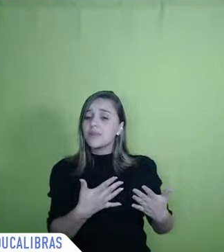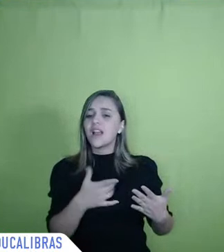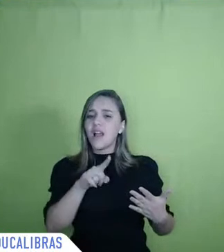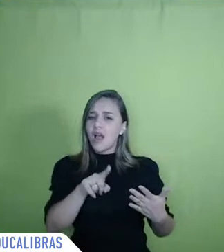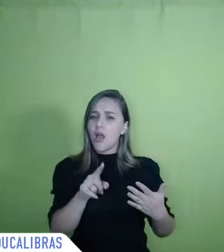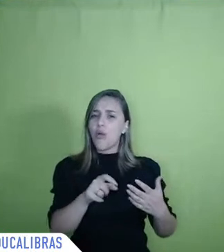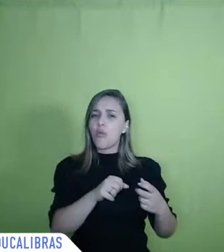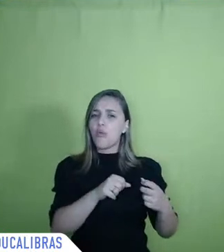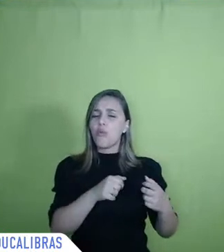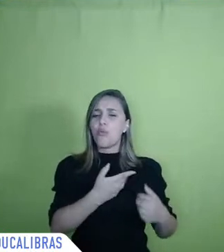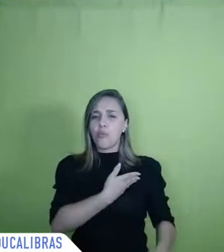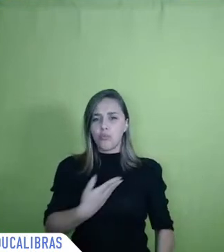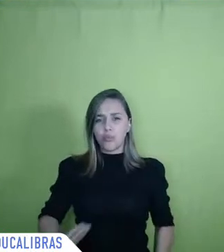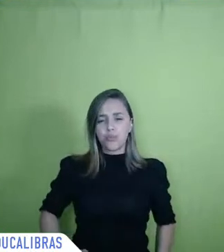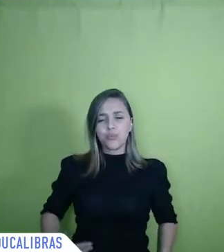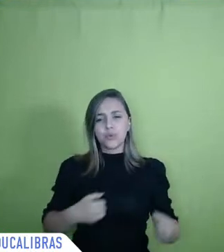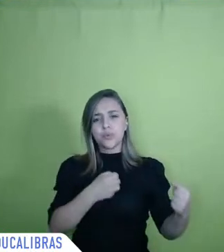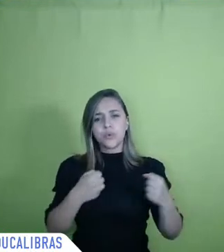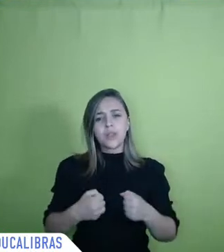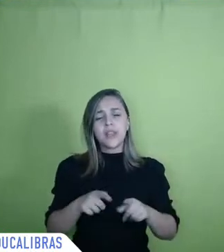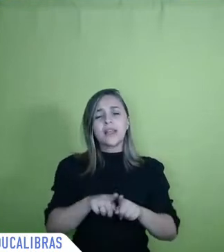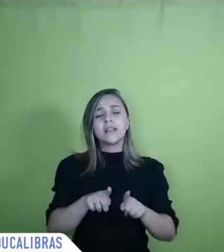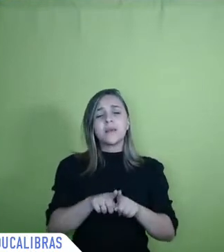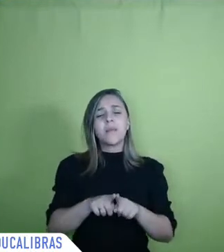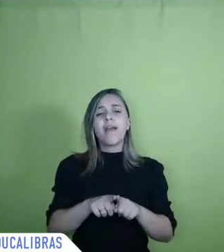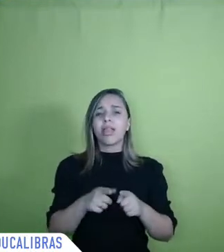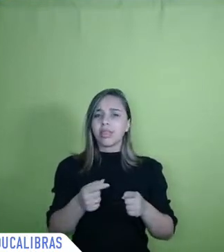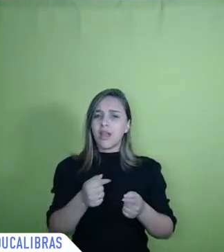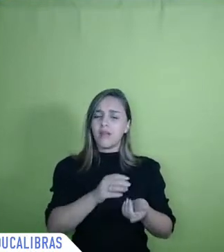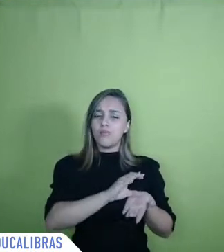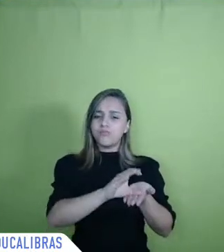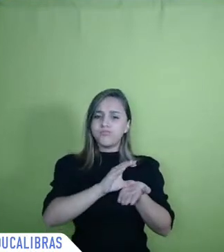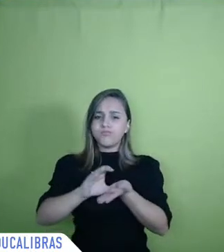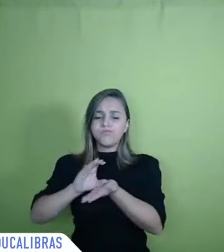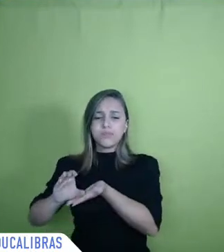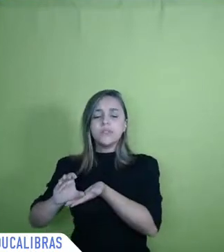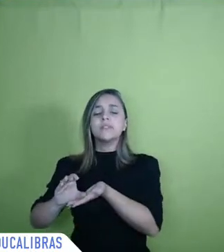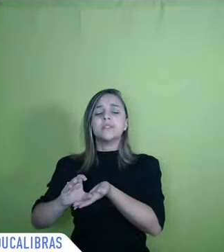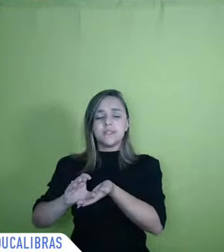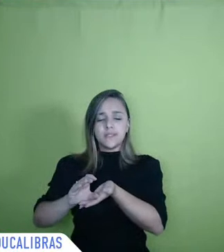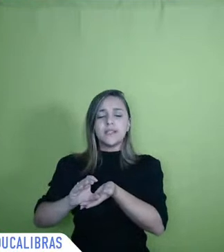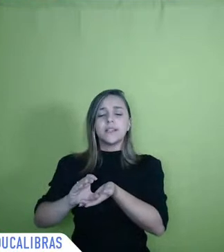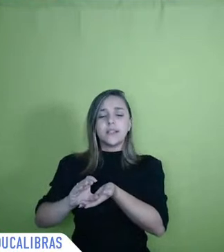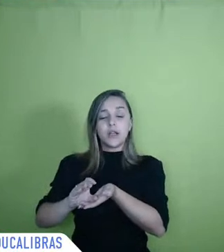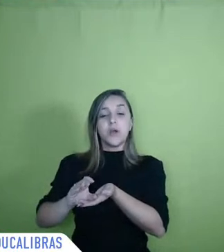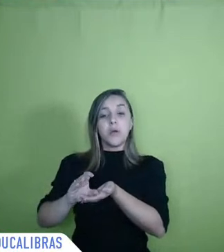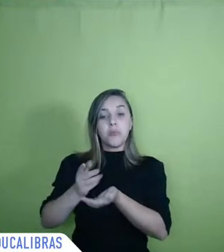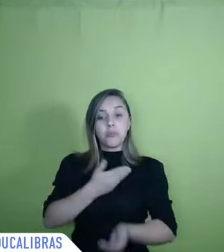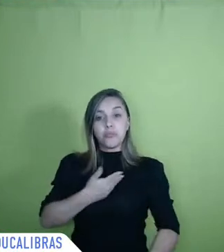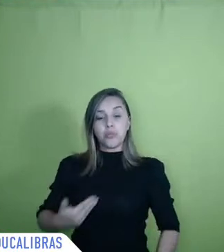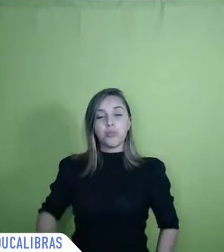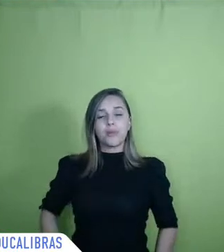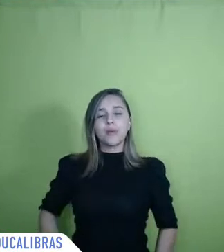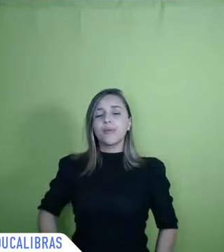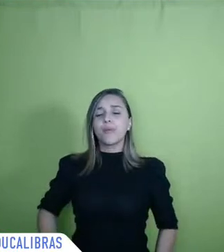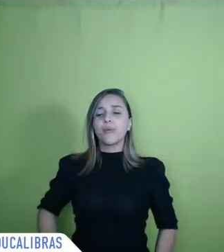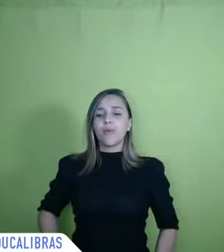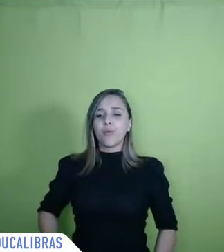Mariana, you say the public power could start considering the distribution of public